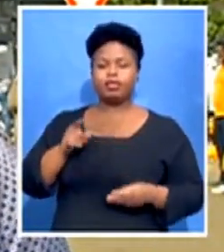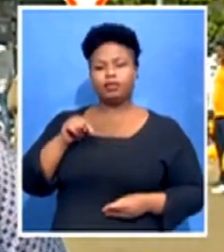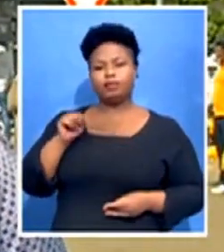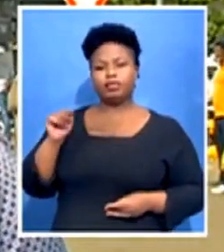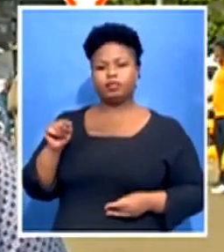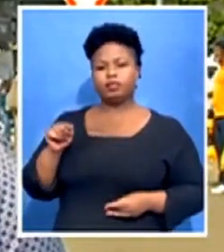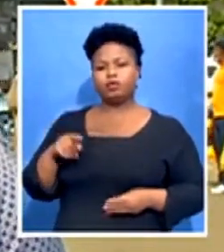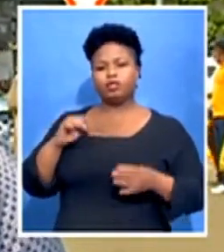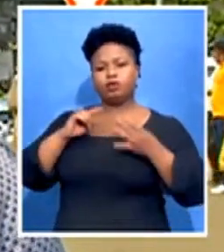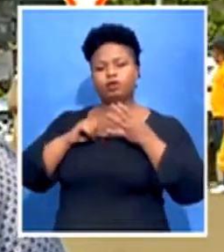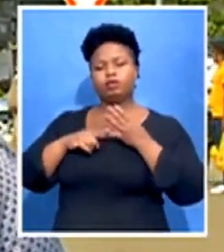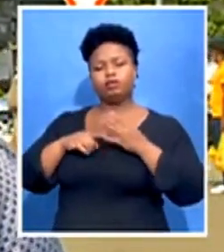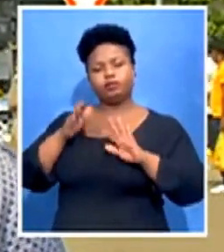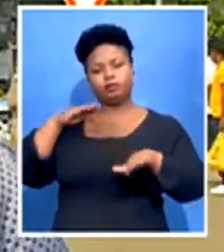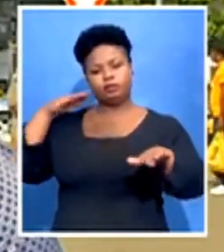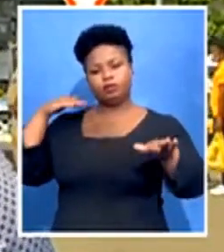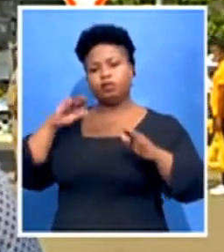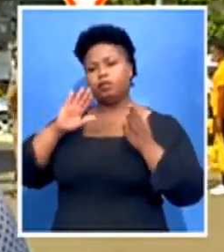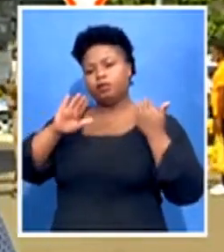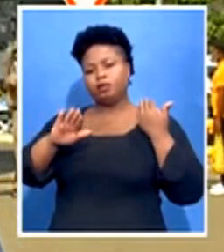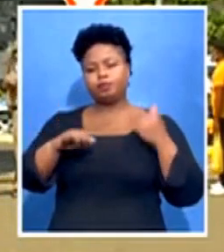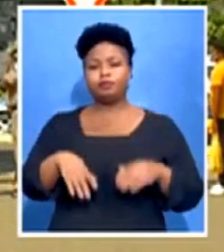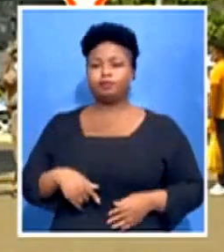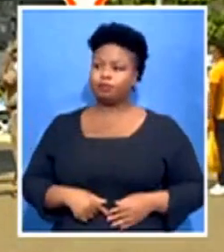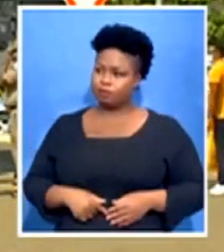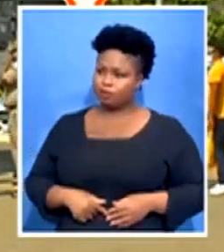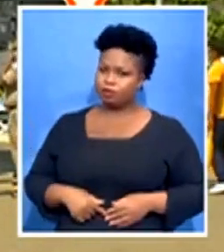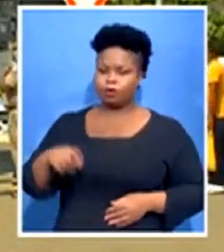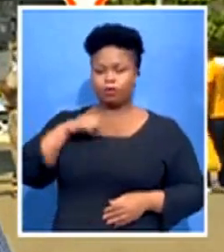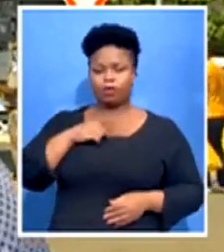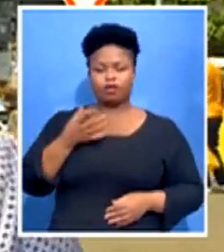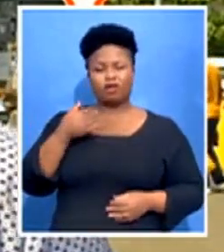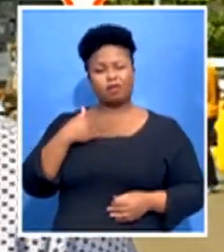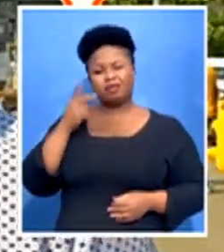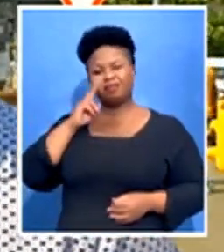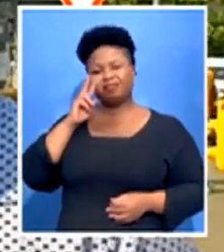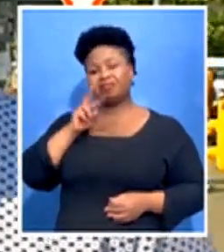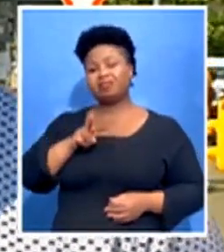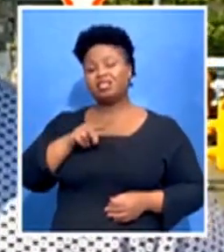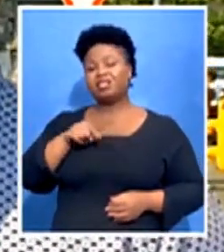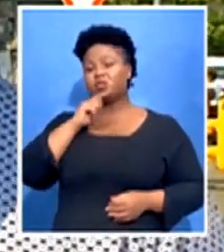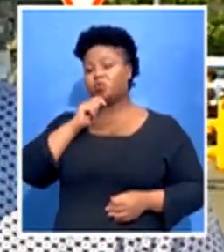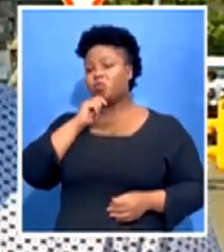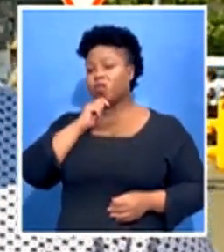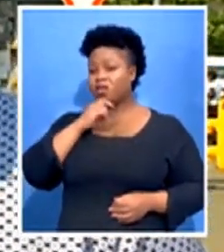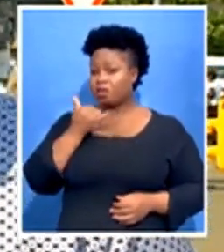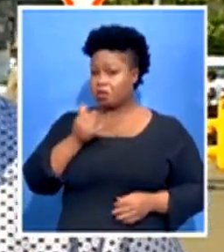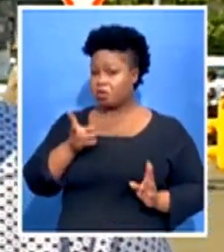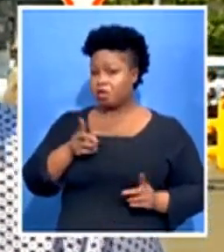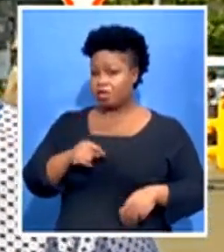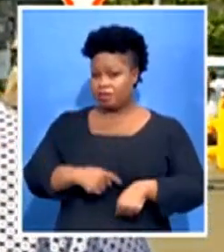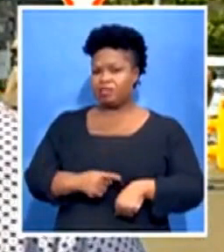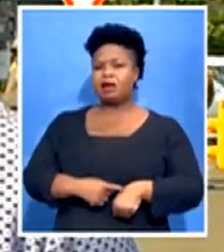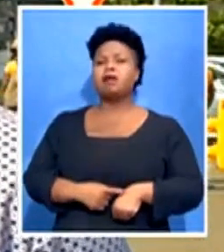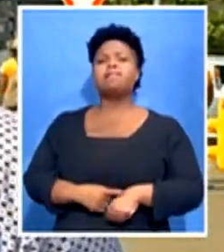monitoring, you know, traffic here since this morning. You know, around this time, Blaine, there are always congestions,